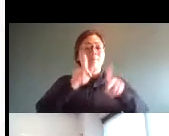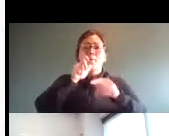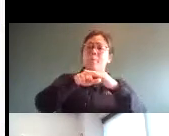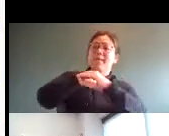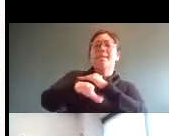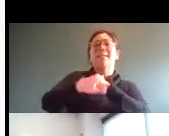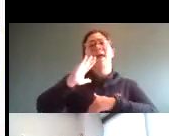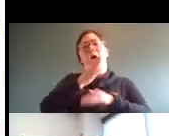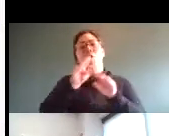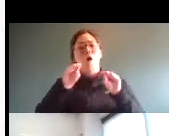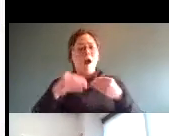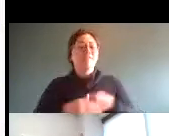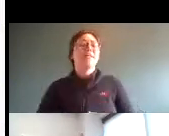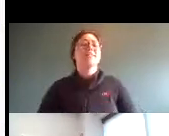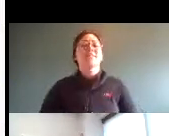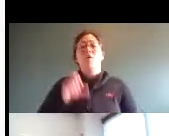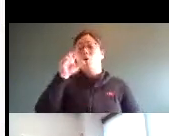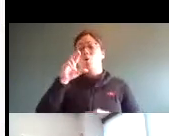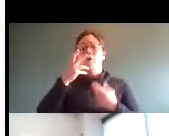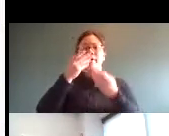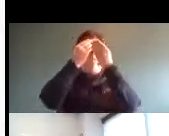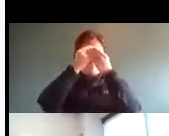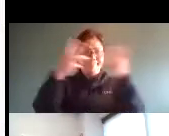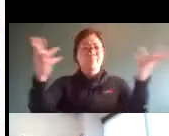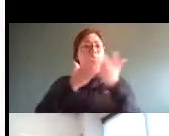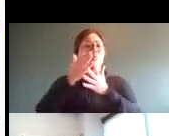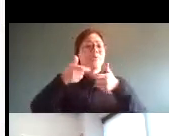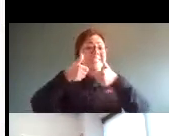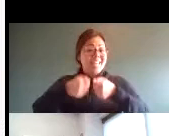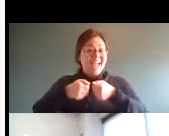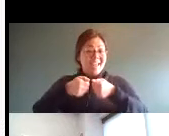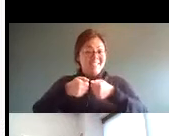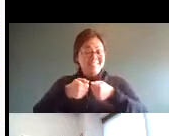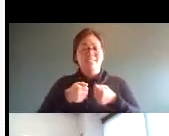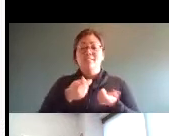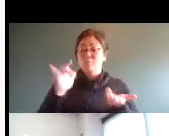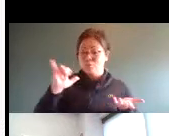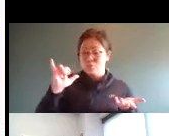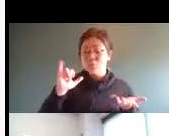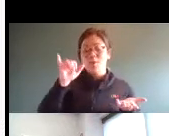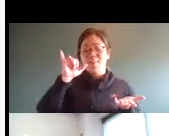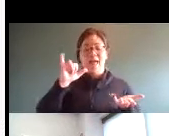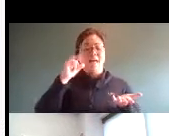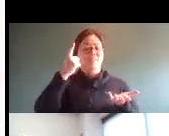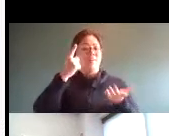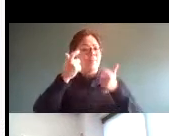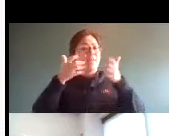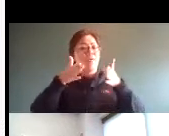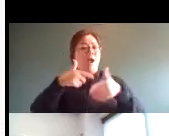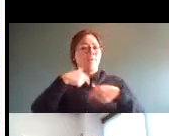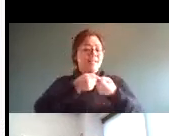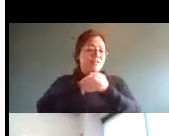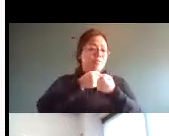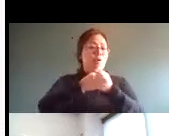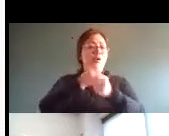door, or even sharing the information out through our texting platform as well, is always a key way to support and